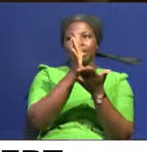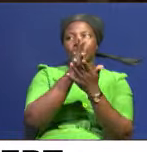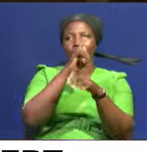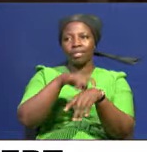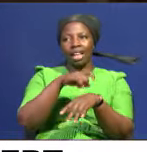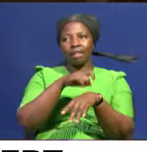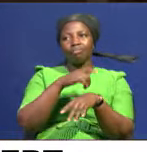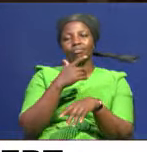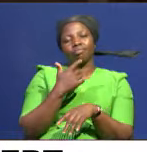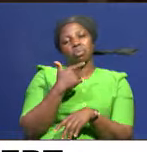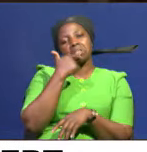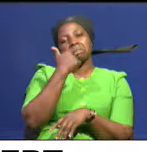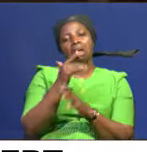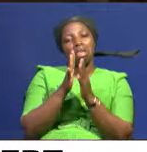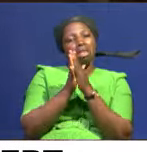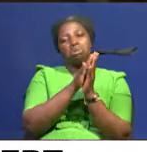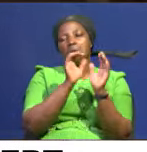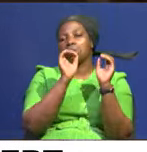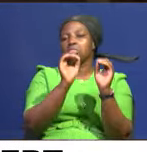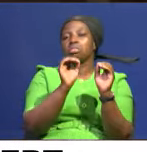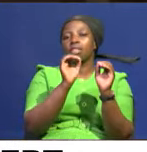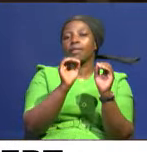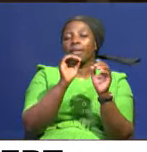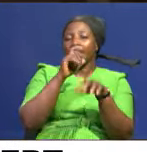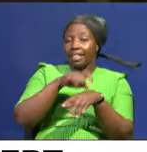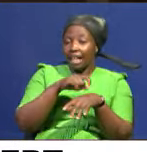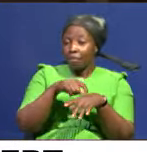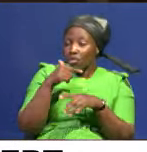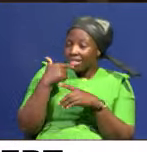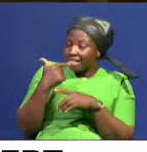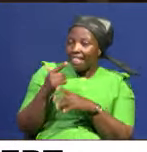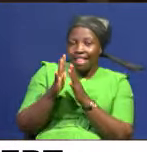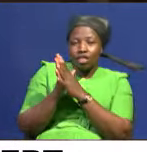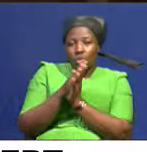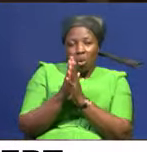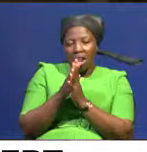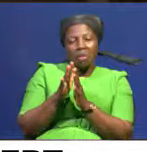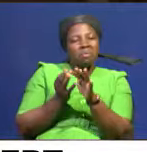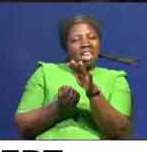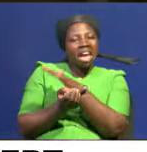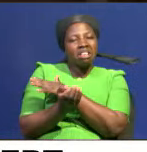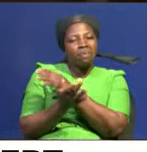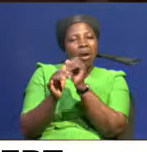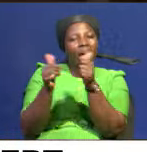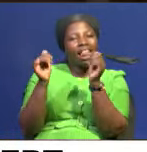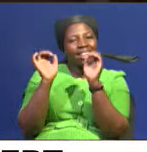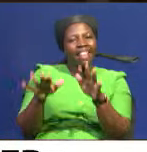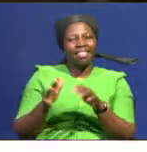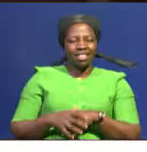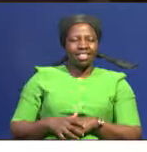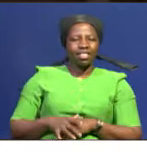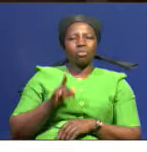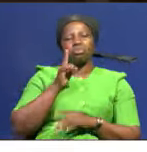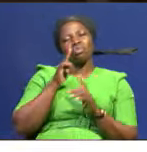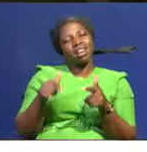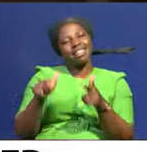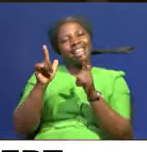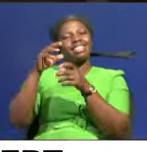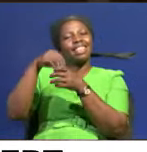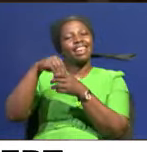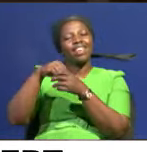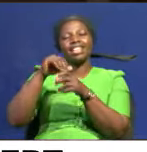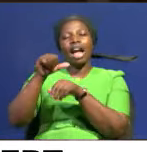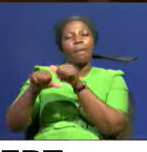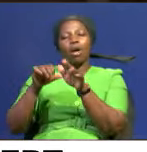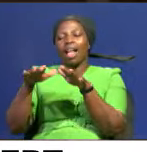Sometimes we don't tell the story, and when we tell those stories, we don't tell them well. Let us invest on how to tell